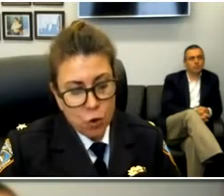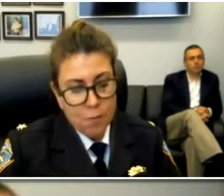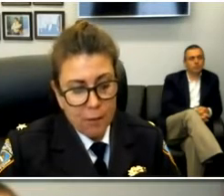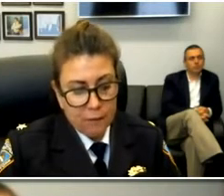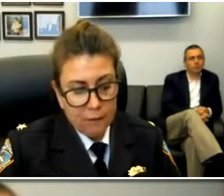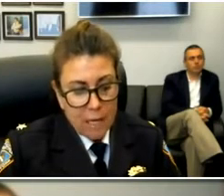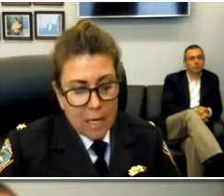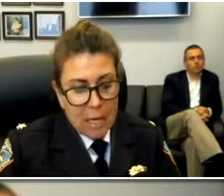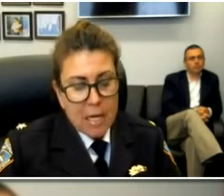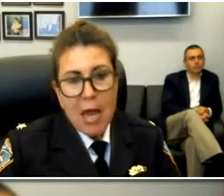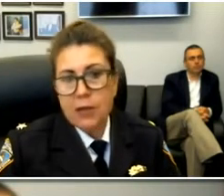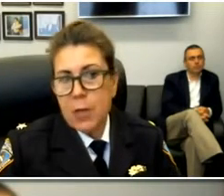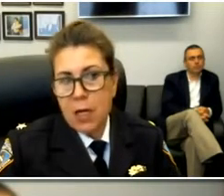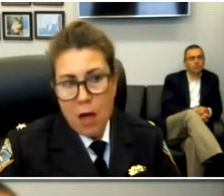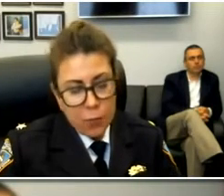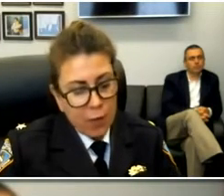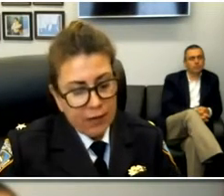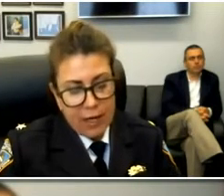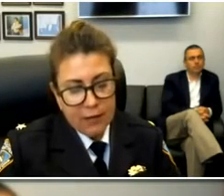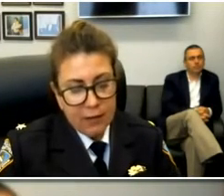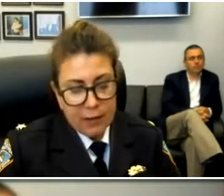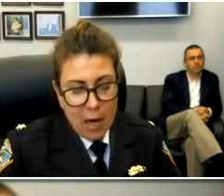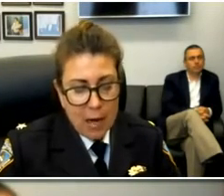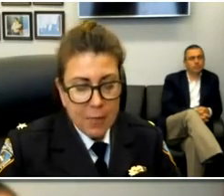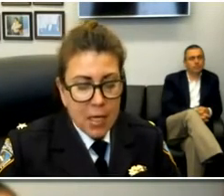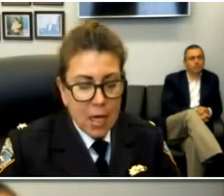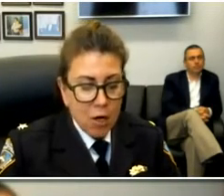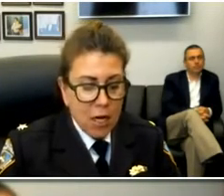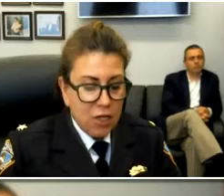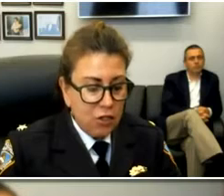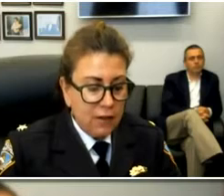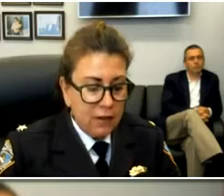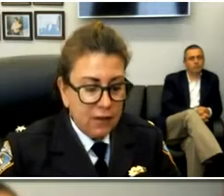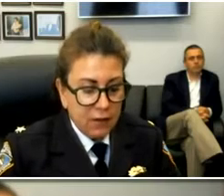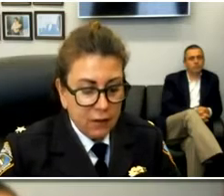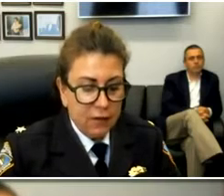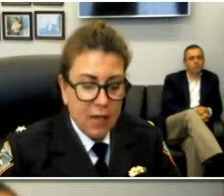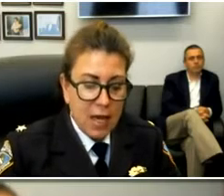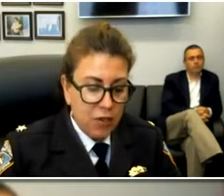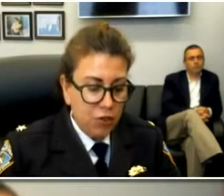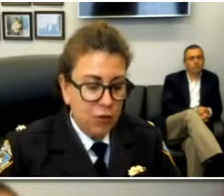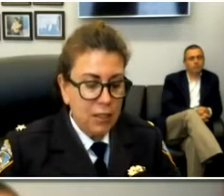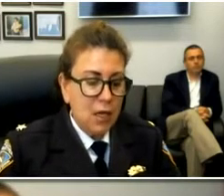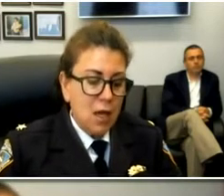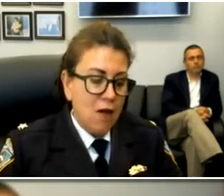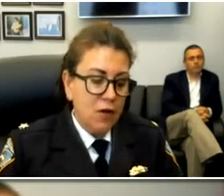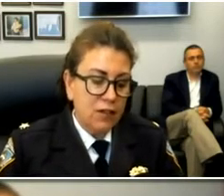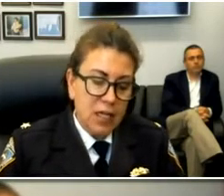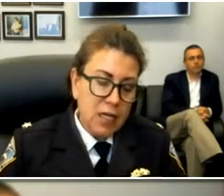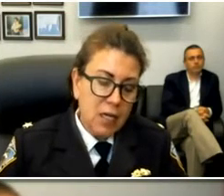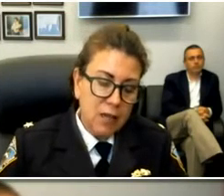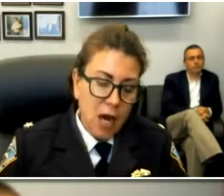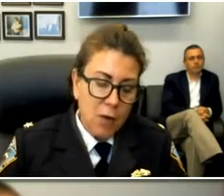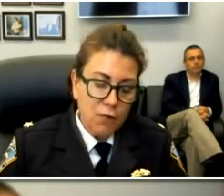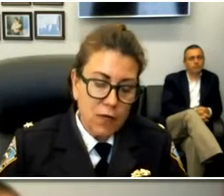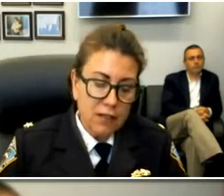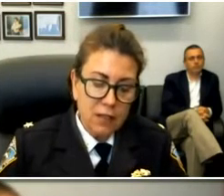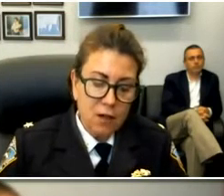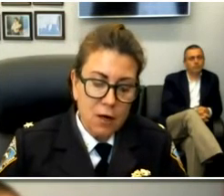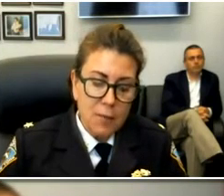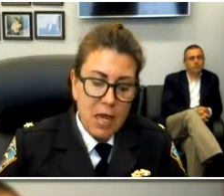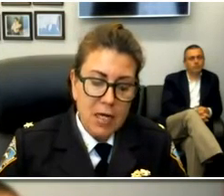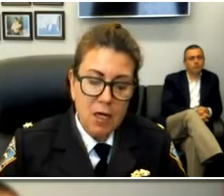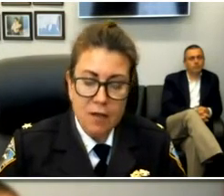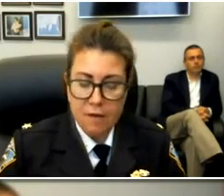department has experienced significant challenges with nearly 20% of the uniformed workforce out sick at the height of the pandemic over